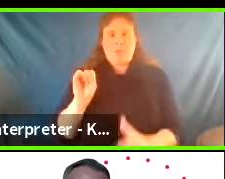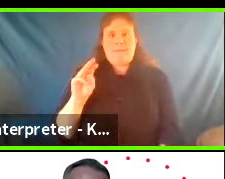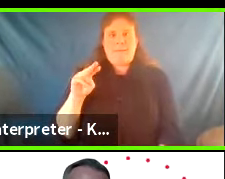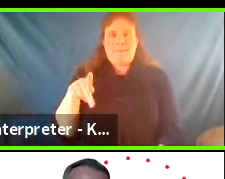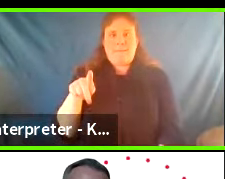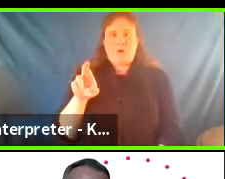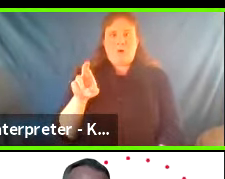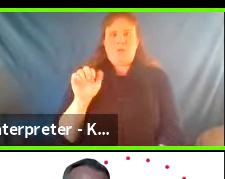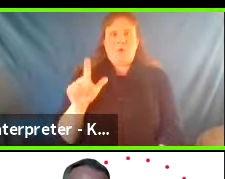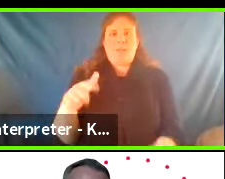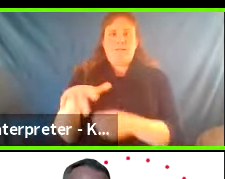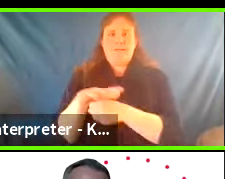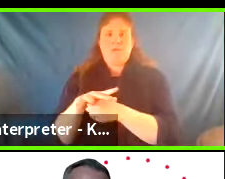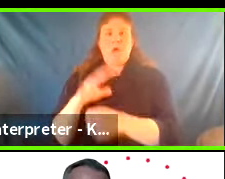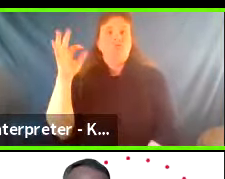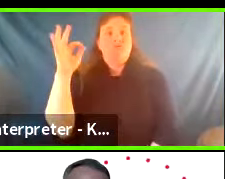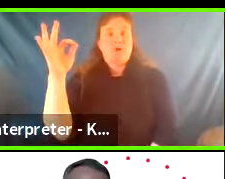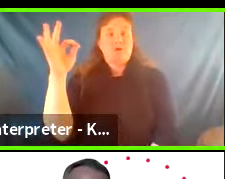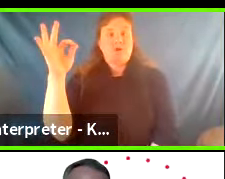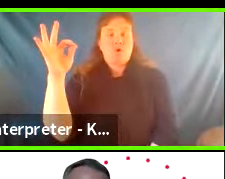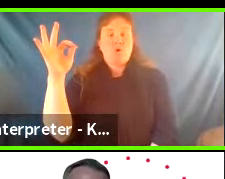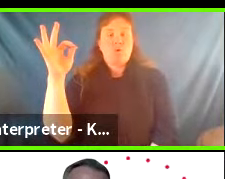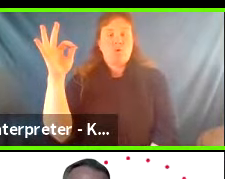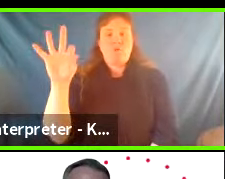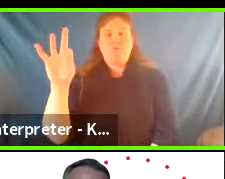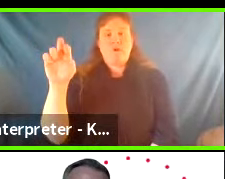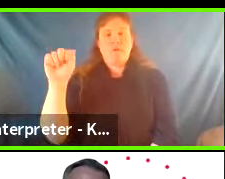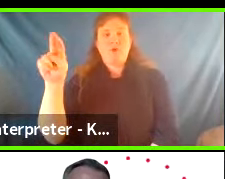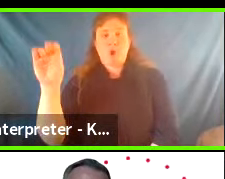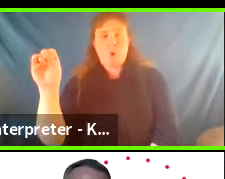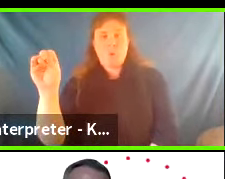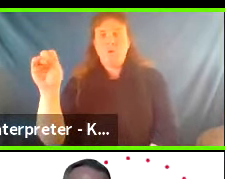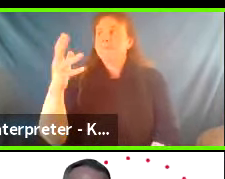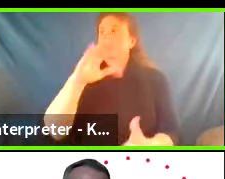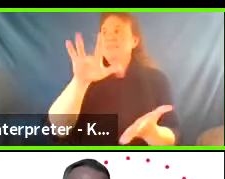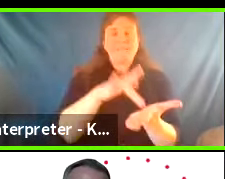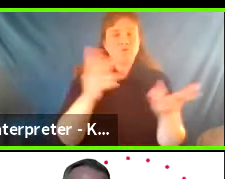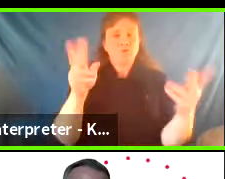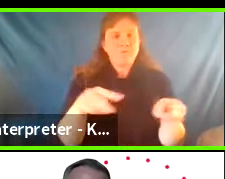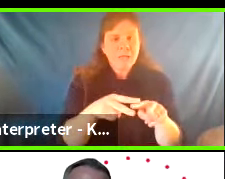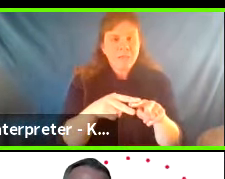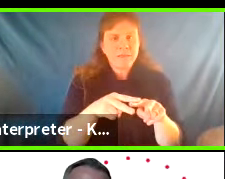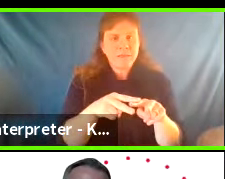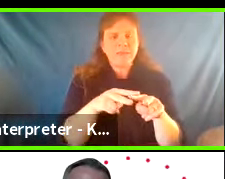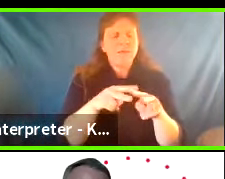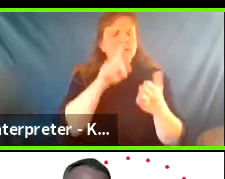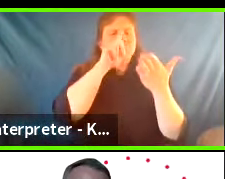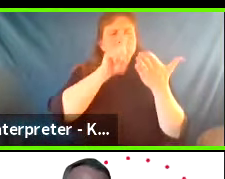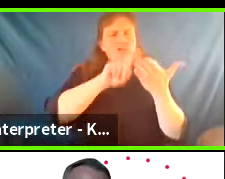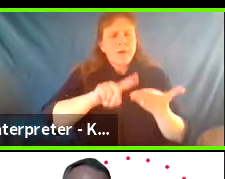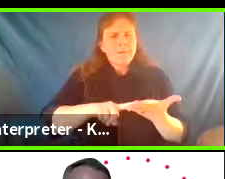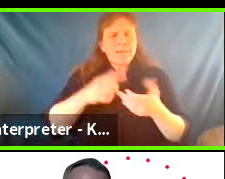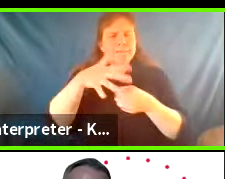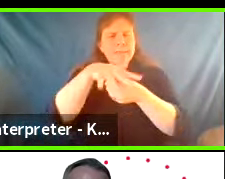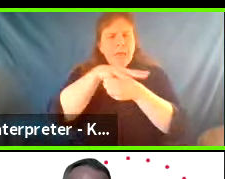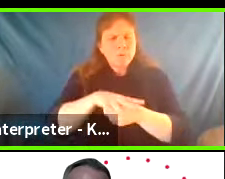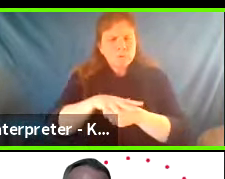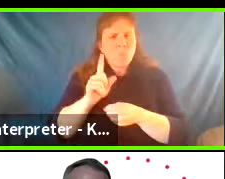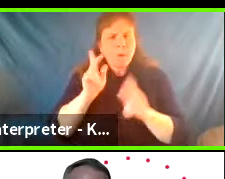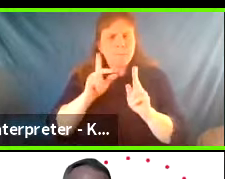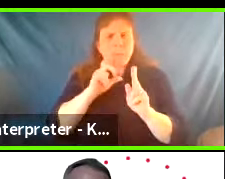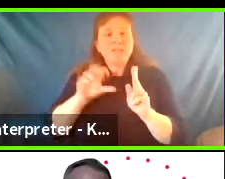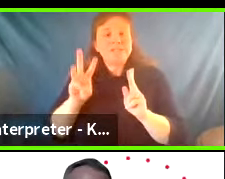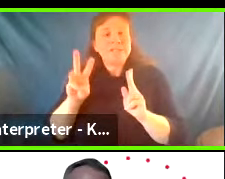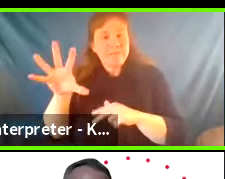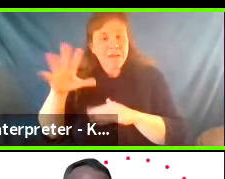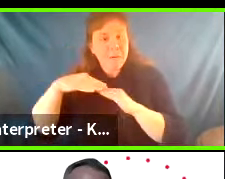like Fresno, like the Central Valley. Why don't we look at the counties with 65 and older dying, right? And what